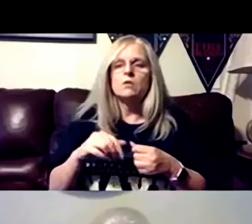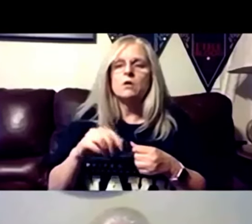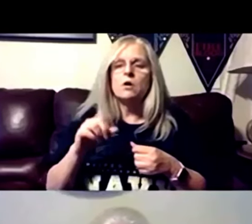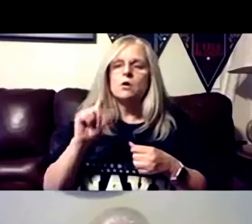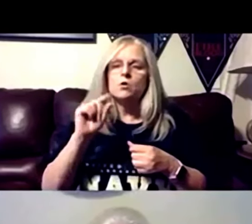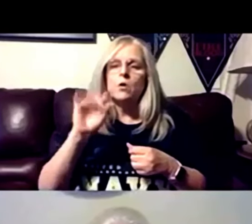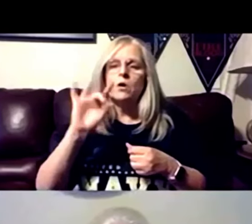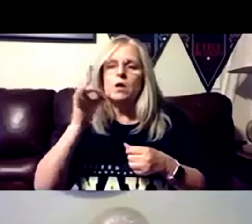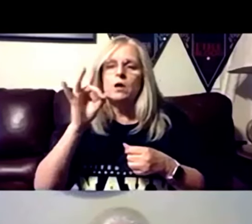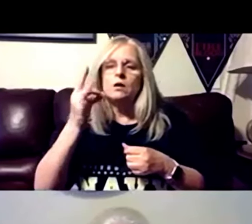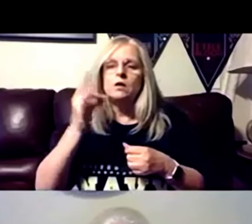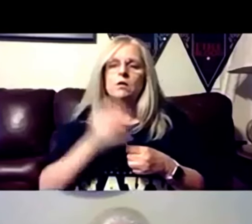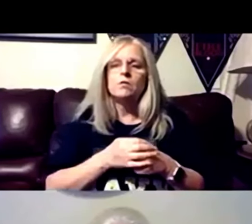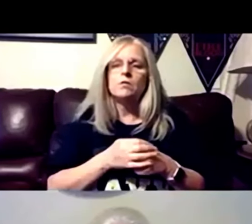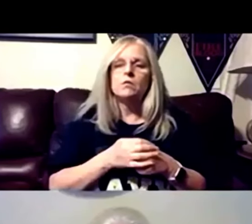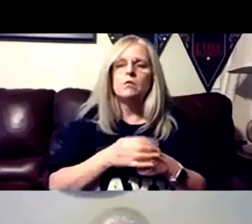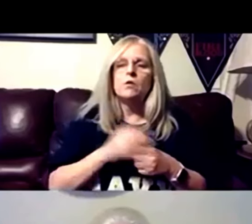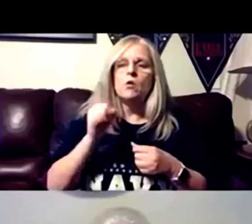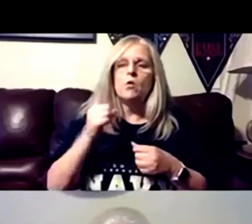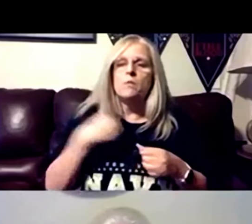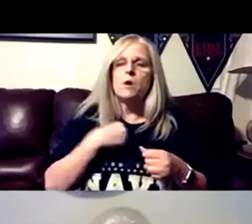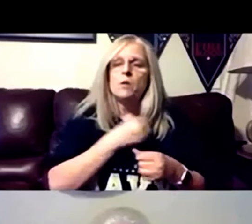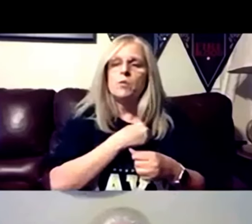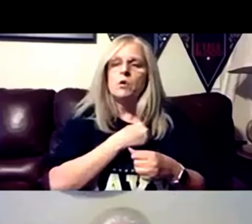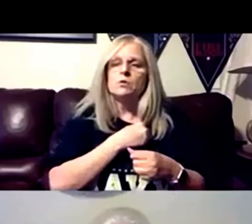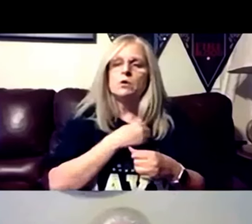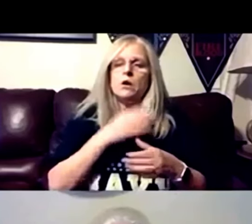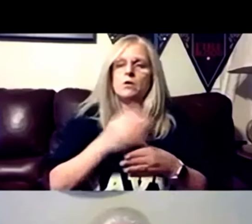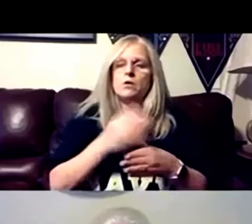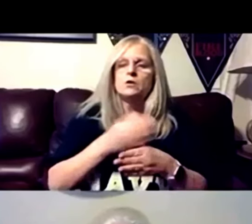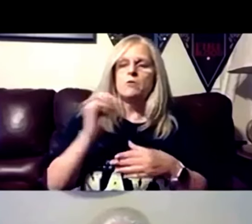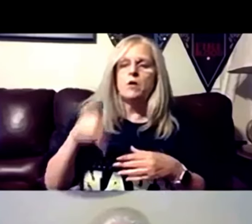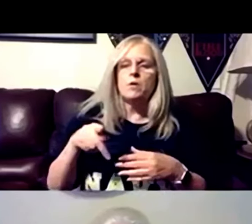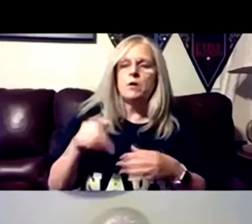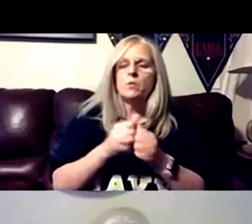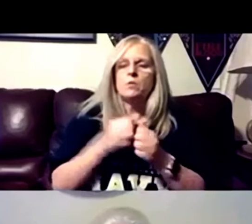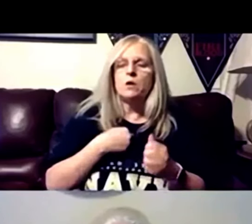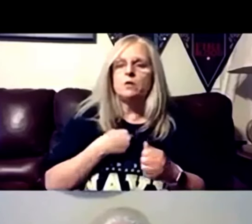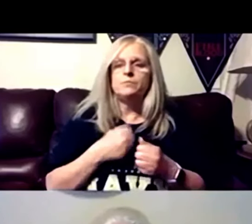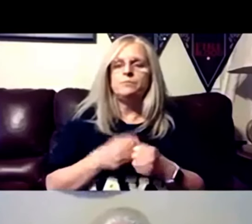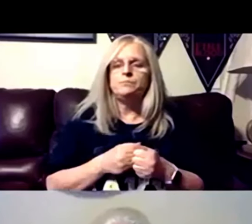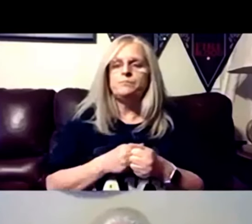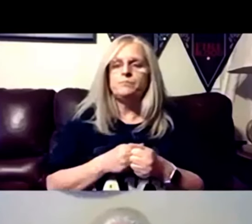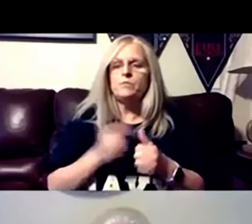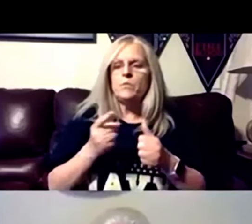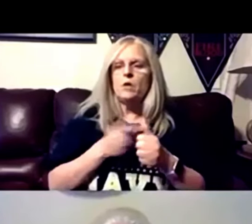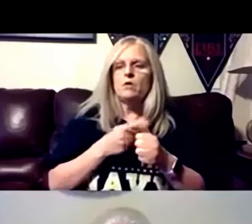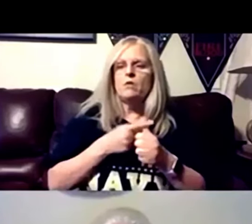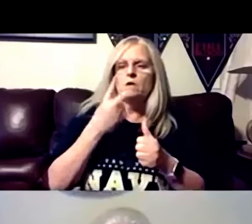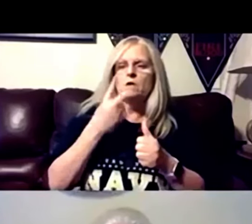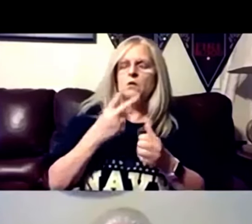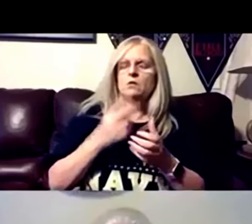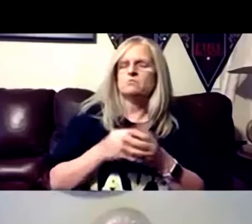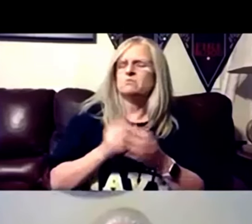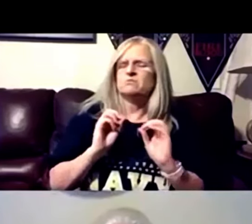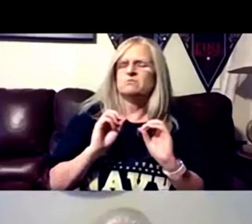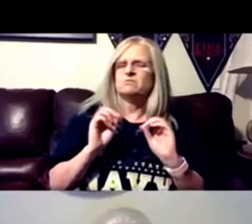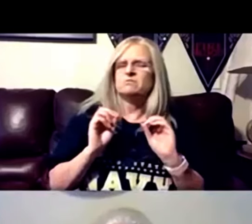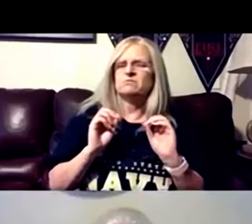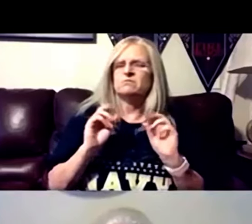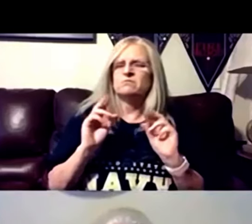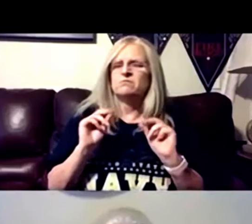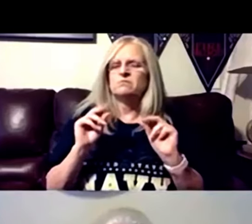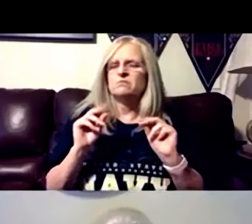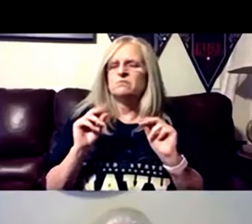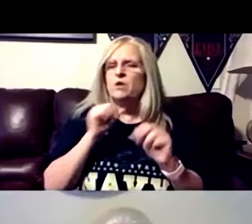2018, one of my members, they shared ONPASSIVE with me. And at first when I saw it, I was like, no, it's not